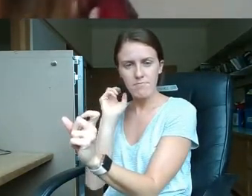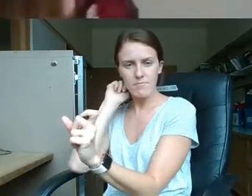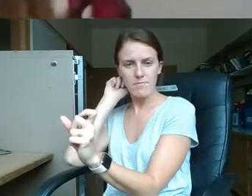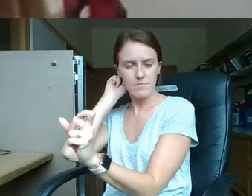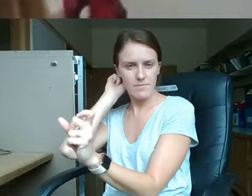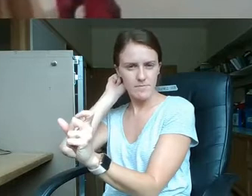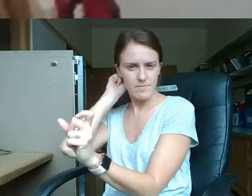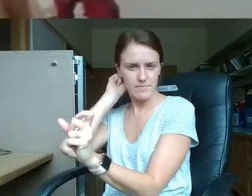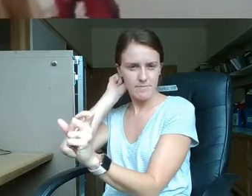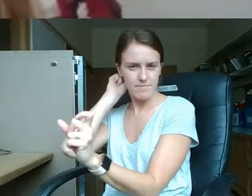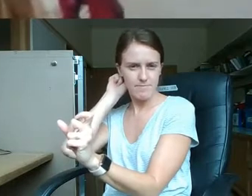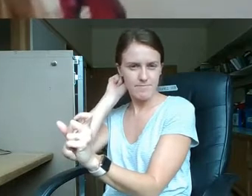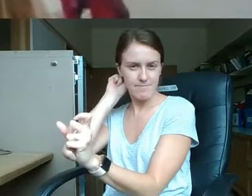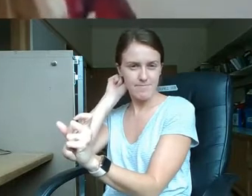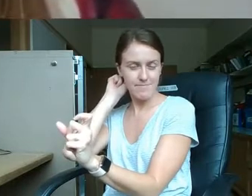"Oh,